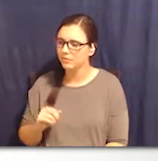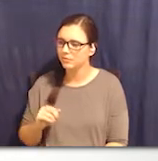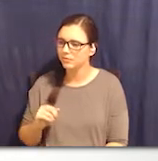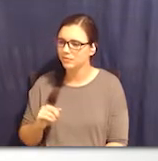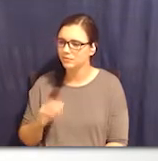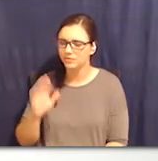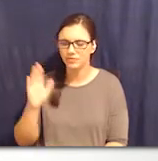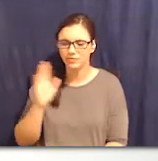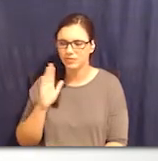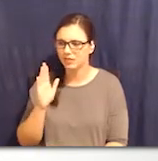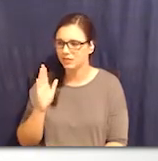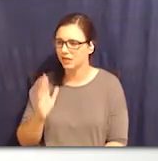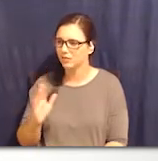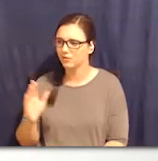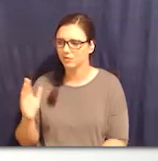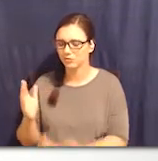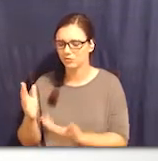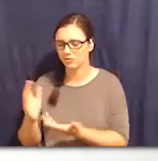hissing.